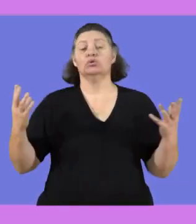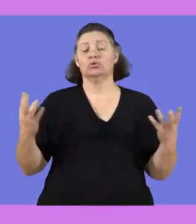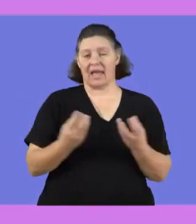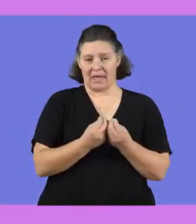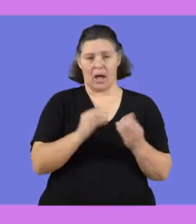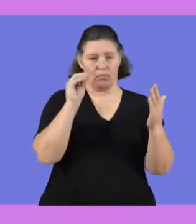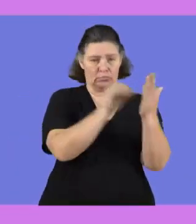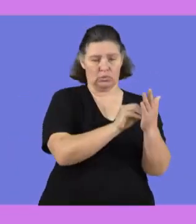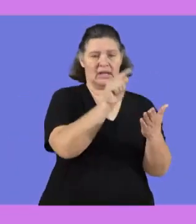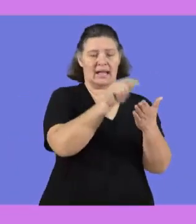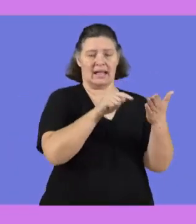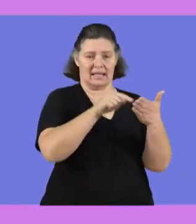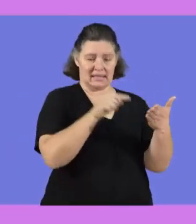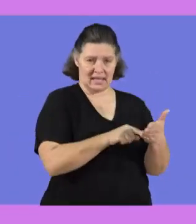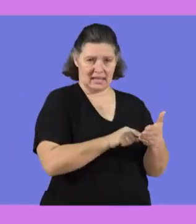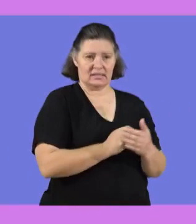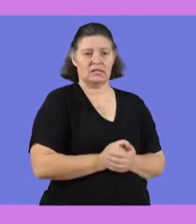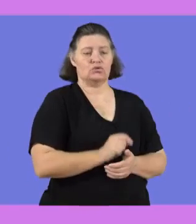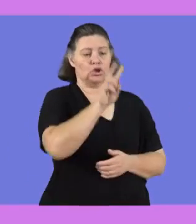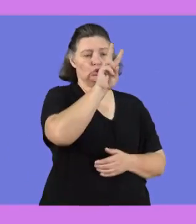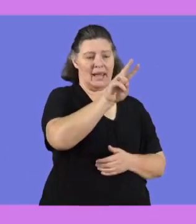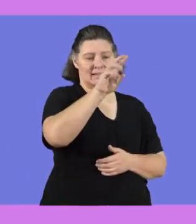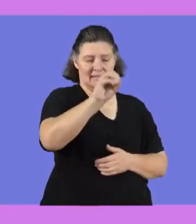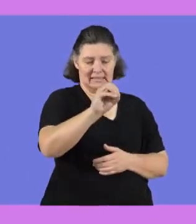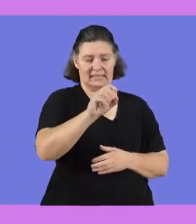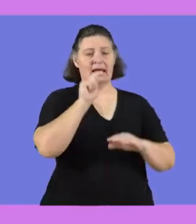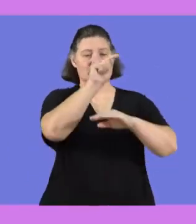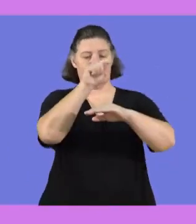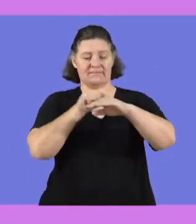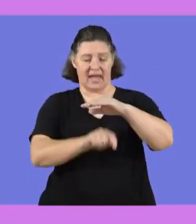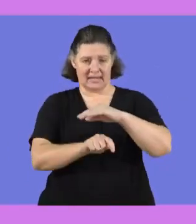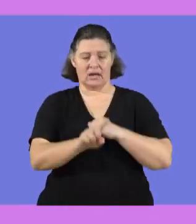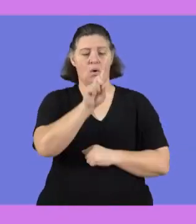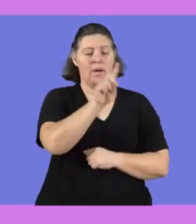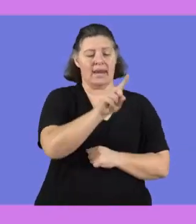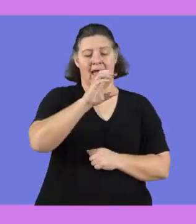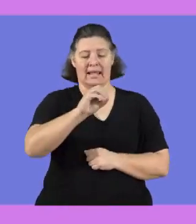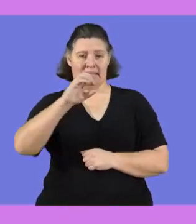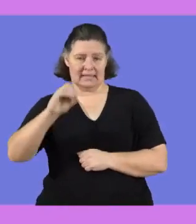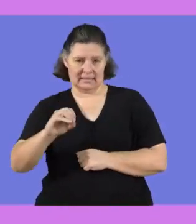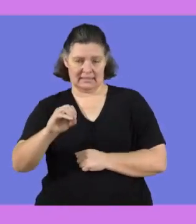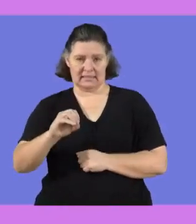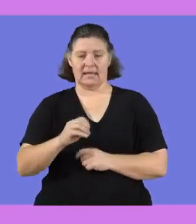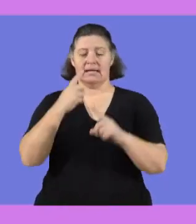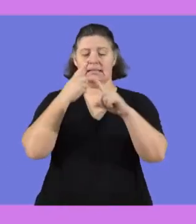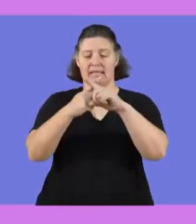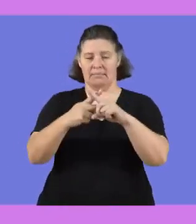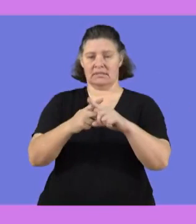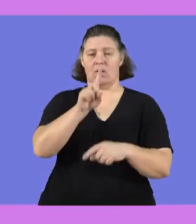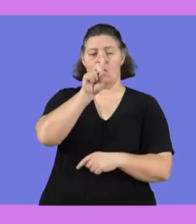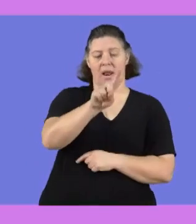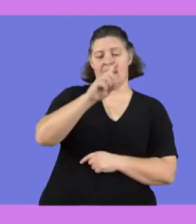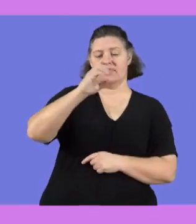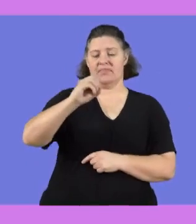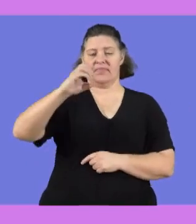that together. Let us press the calculator together. It's 20 divided by 100, and